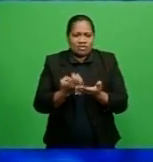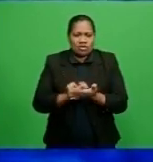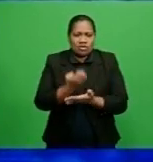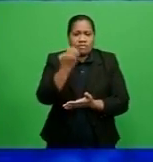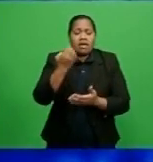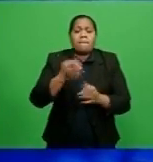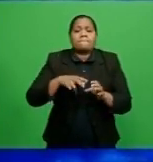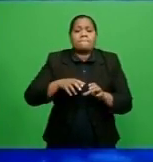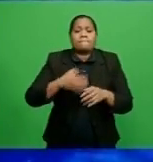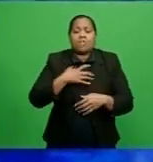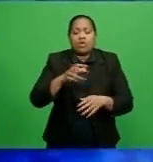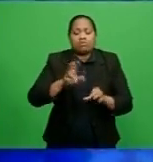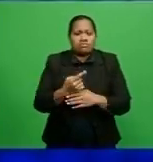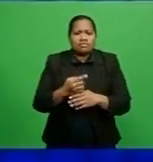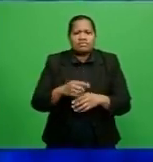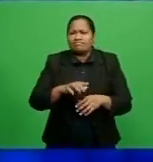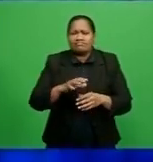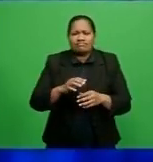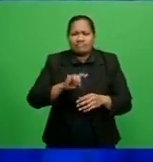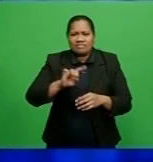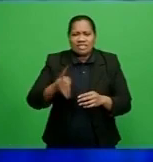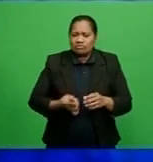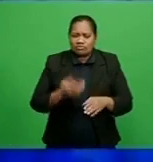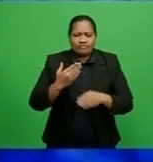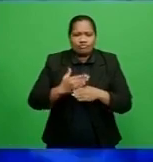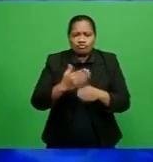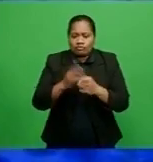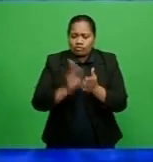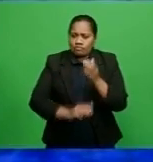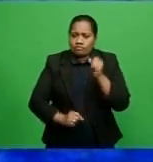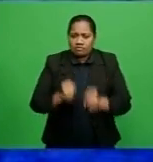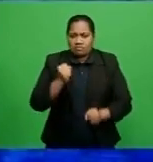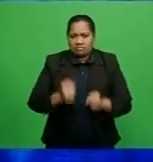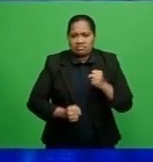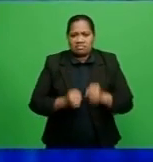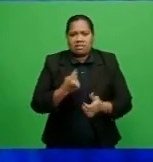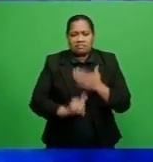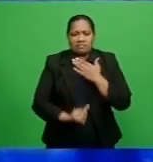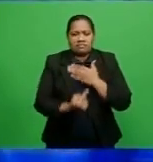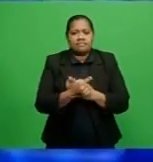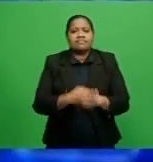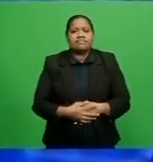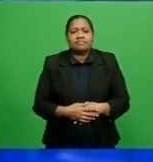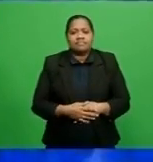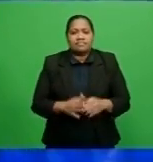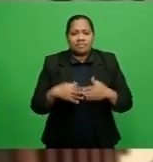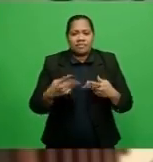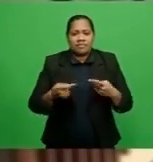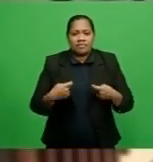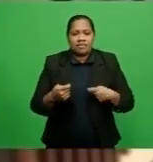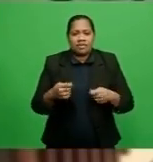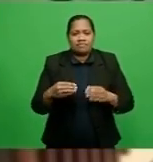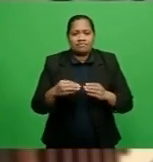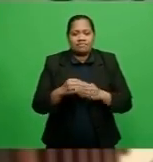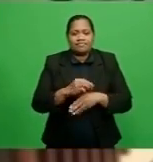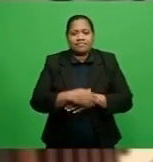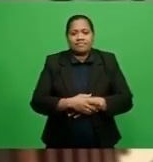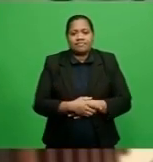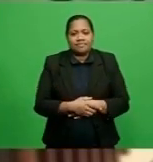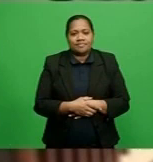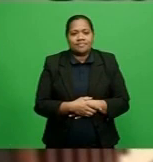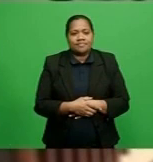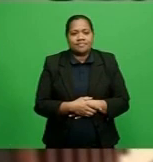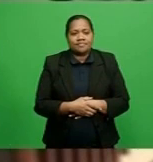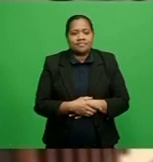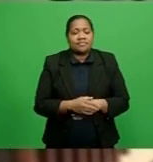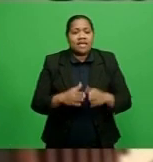expected to hit in the next few months. We now join Sanifa from HFC Bank with the latest from the money market. Let's look at the